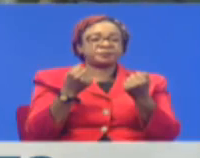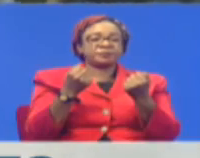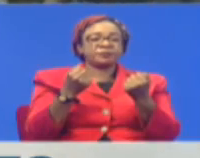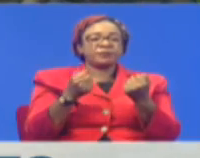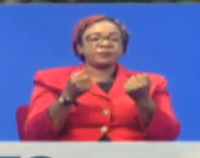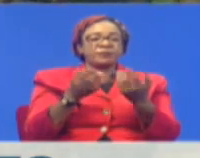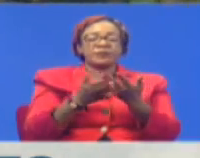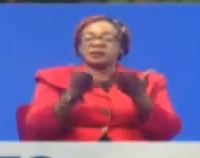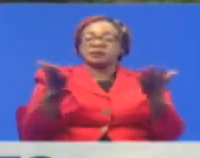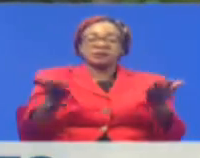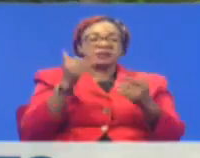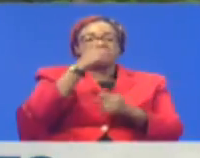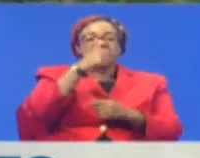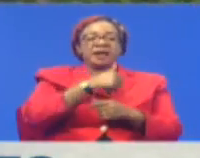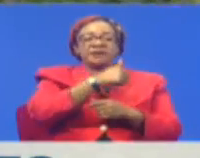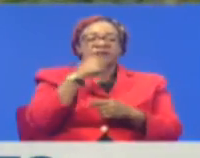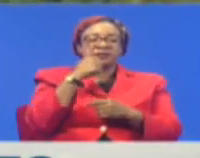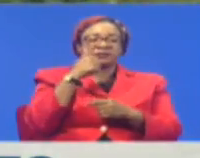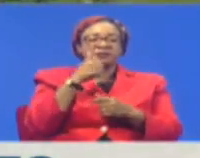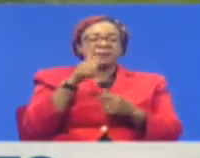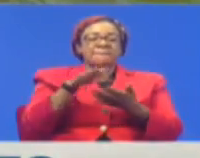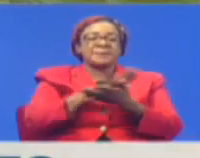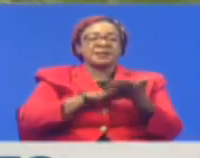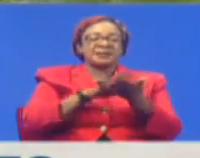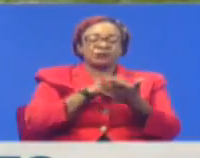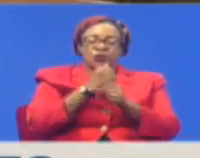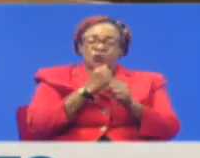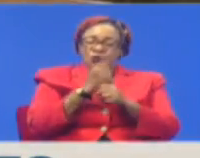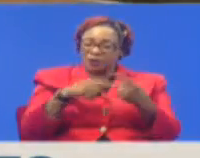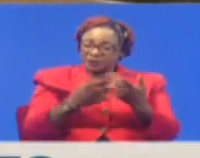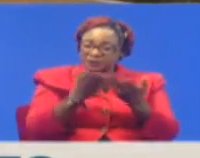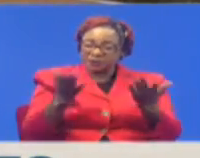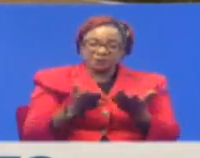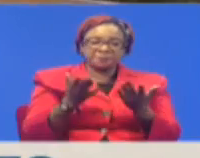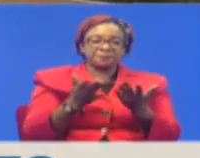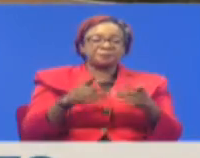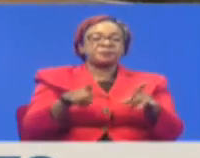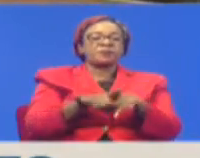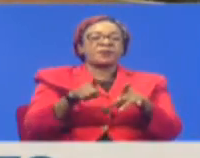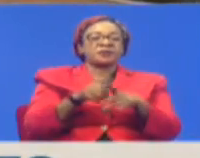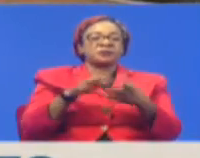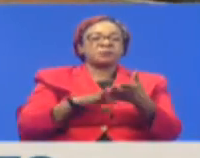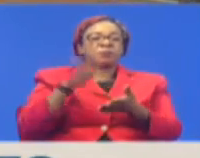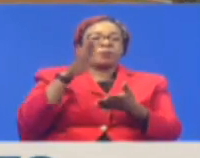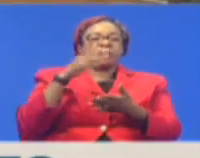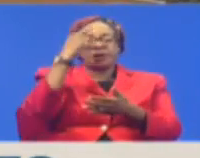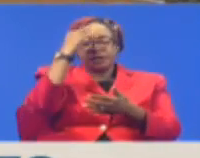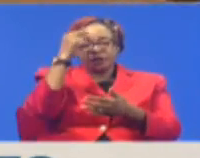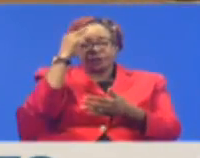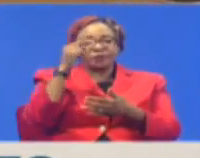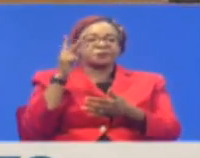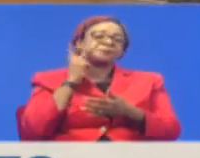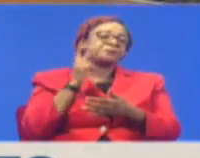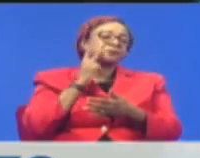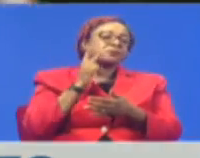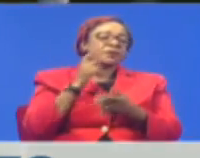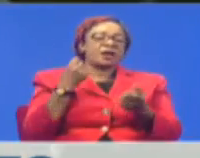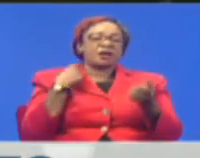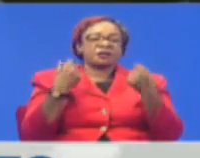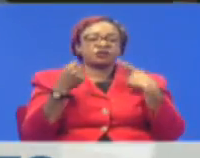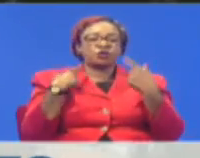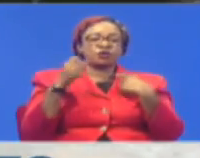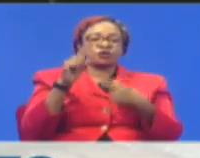here? You should be at the ministry. And based in all major cities in Kenya, including Narok, Kisii, Kericho, Sotik,